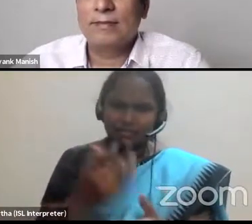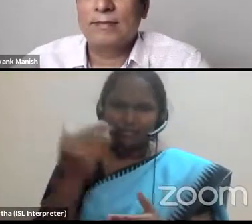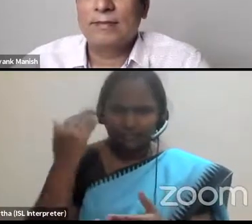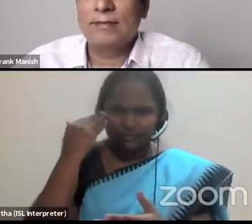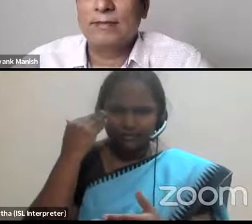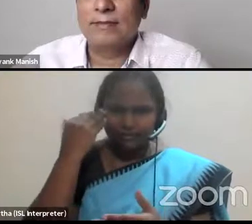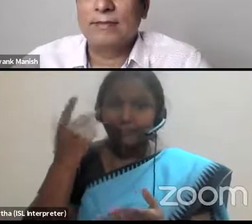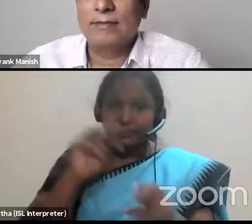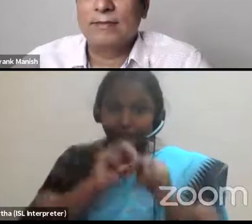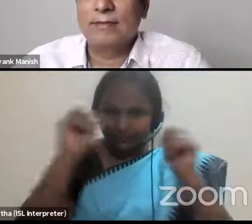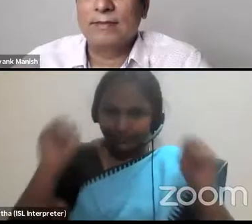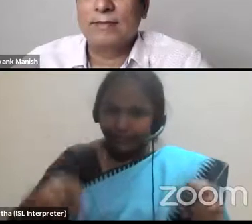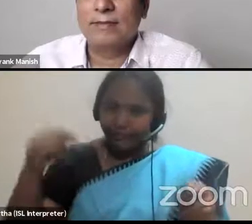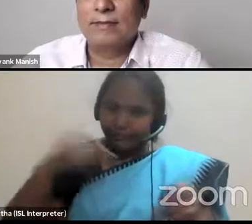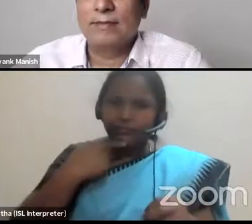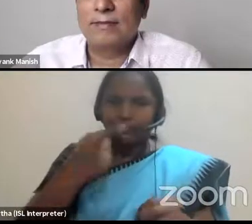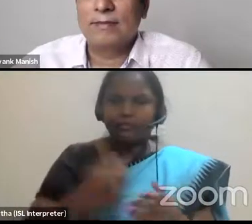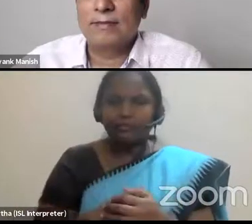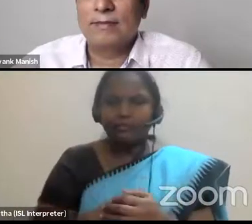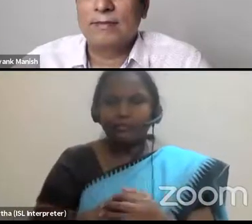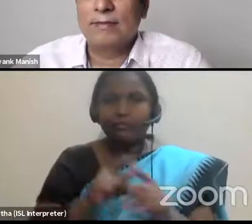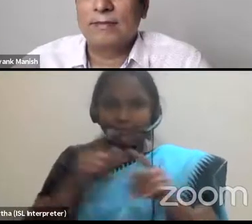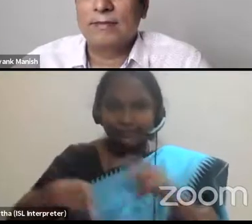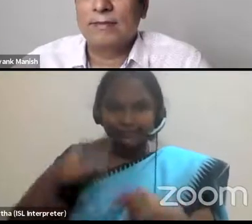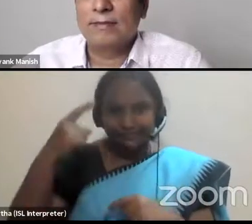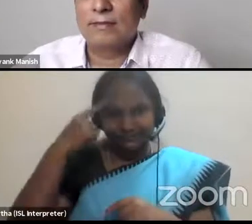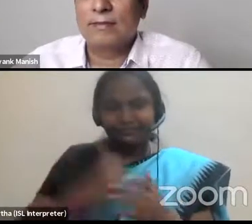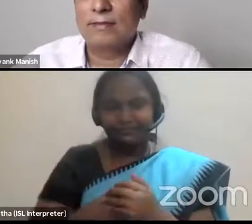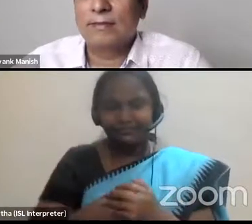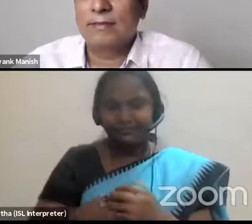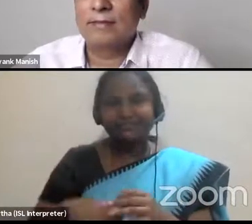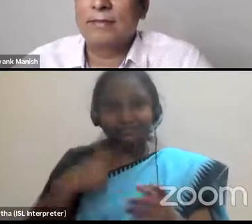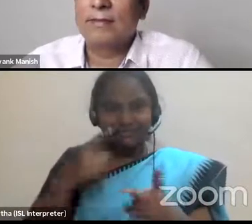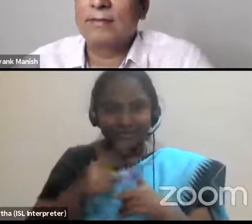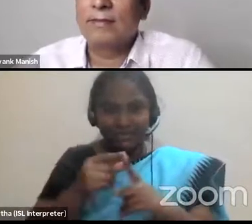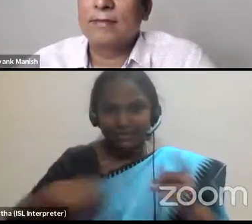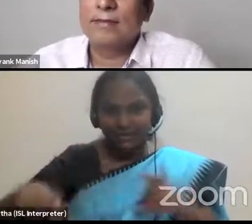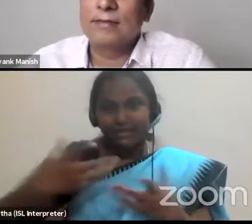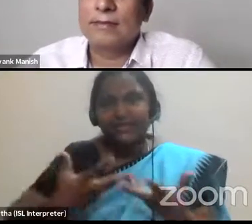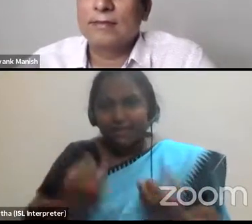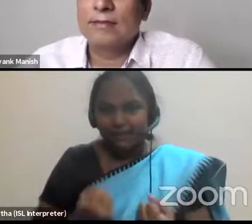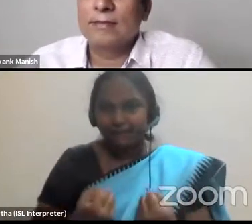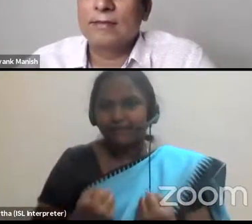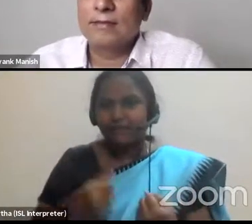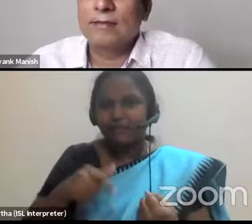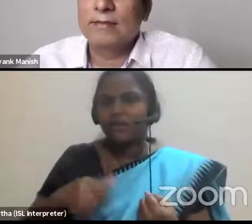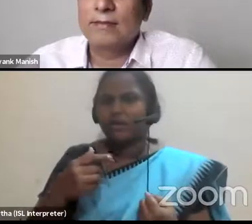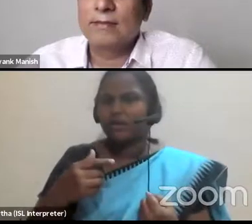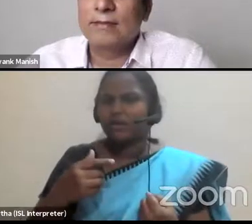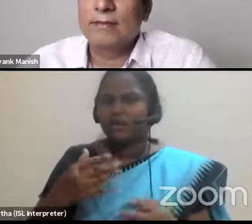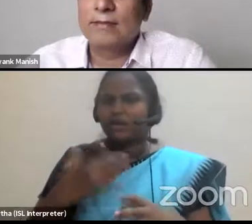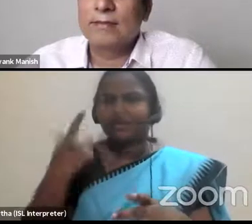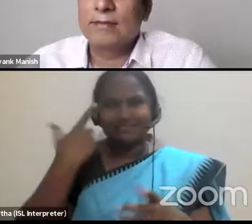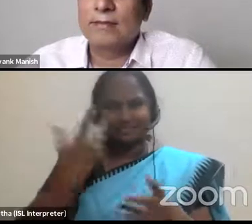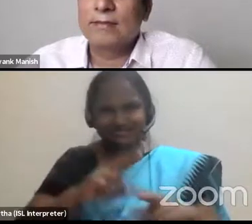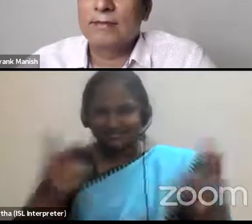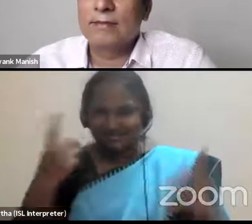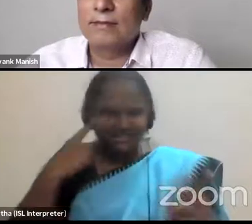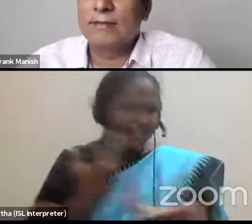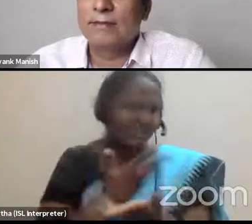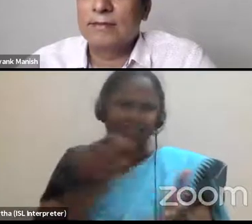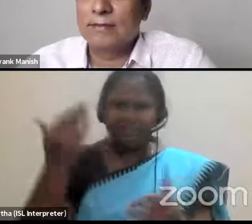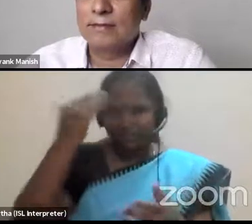the museum sector per se, but like Rekha mentioned, the digital persona are now, or avatars are now everywhere